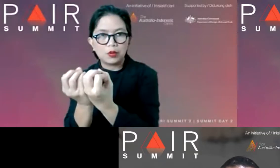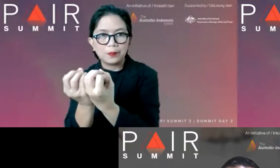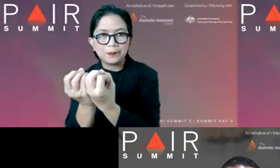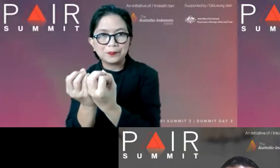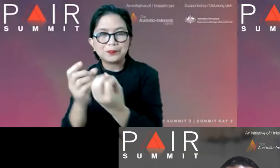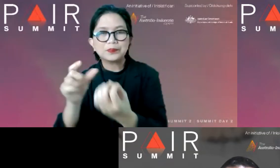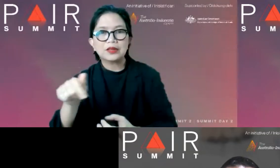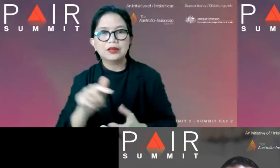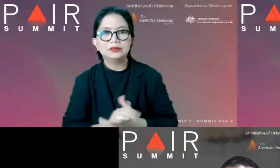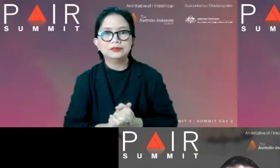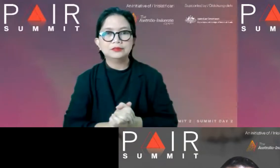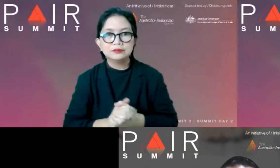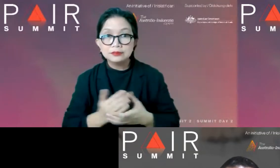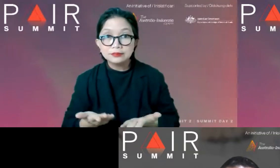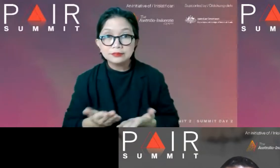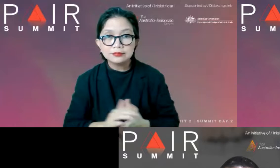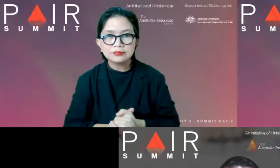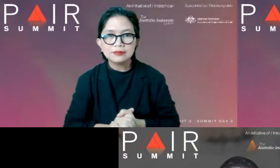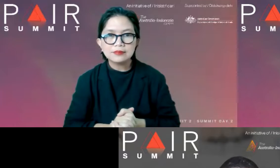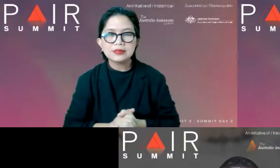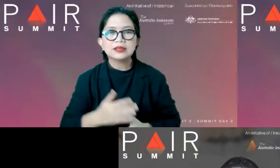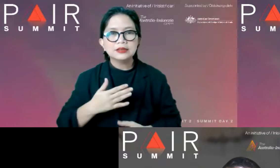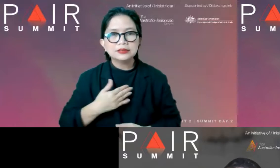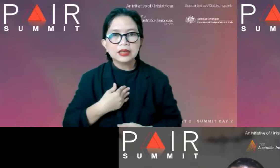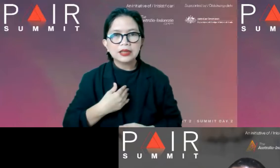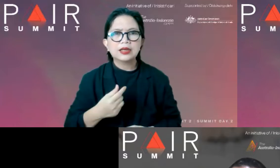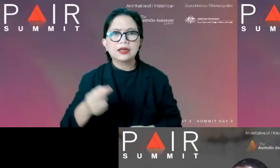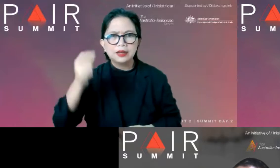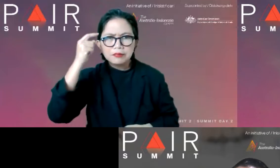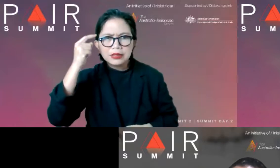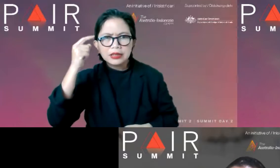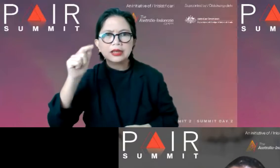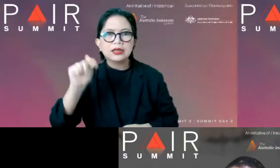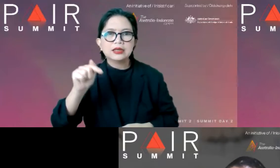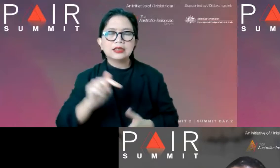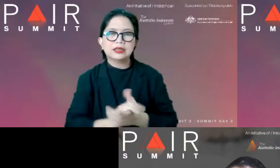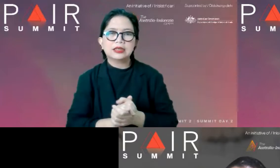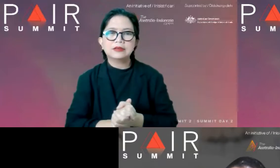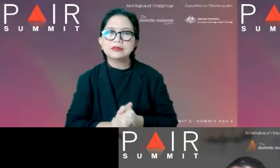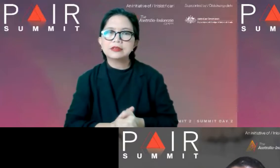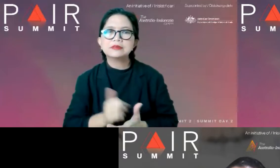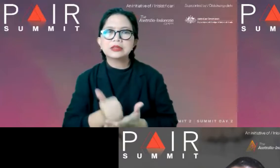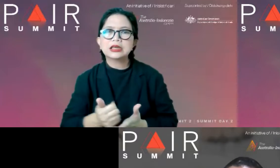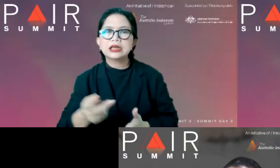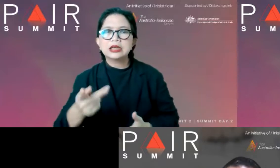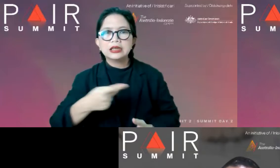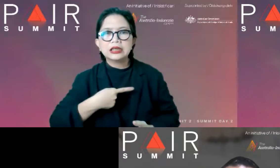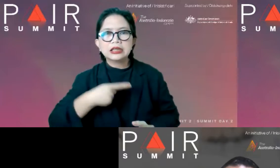se, where and so I think this is a side benefit that really needs to